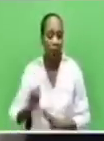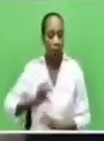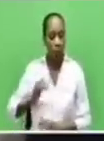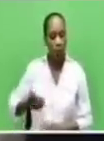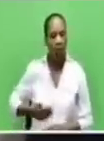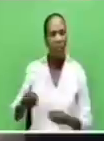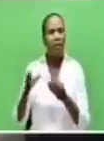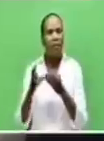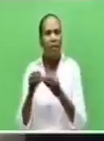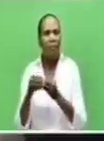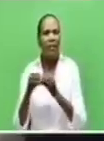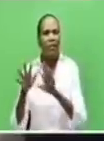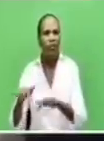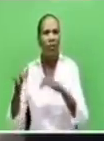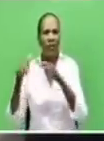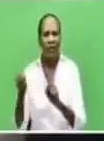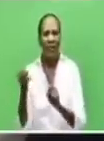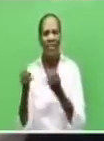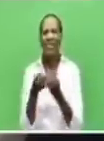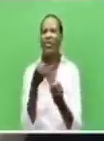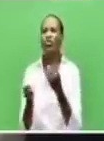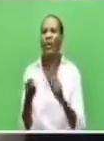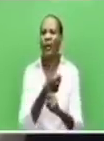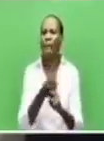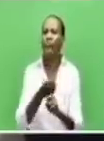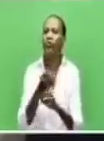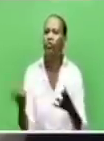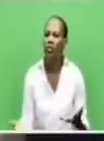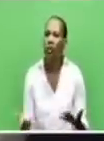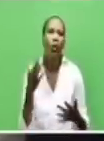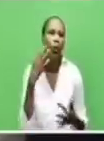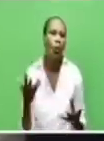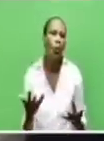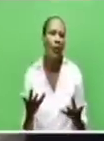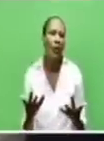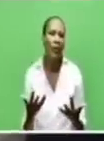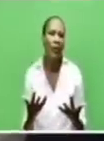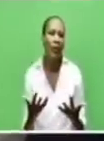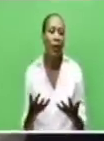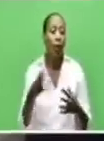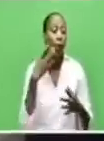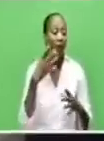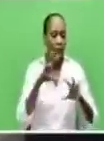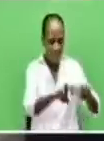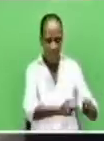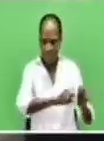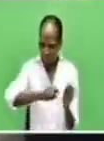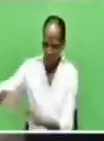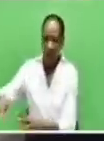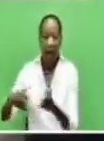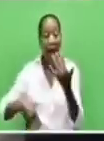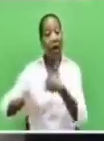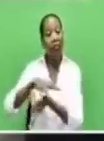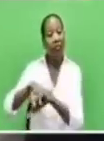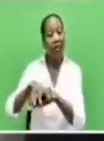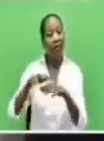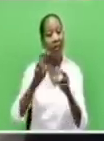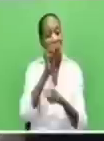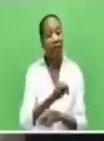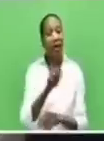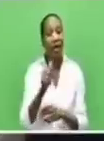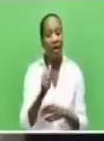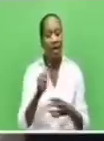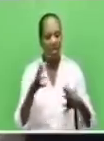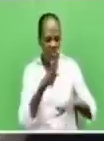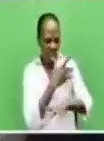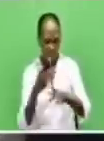of parliament were also sexually assaulted because when they were being violently removed, beaten and pushed, their private